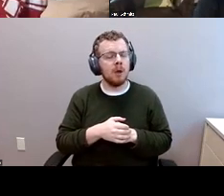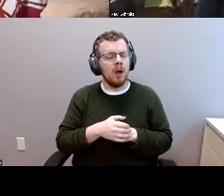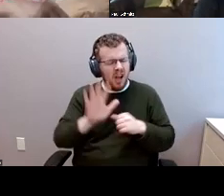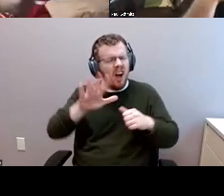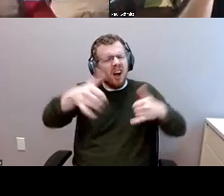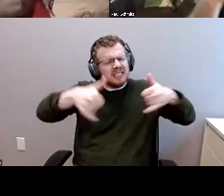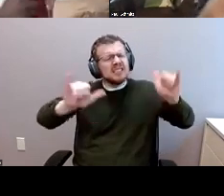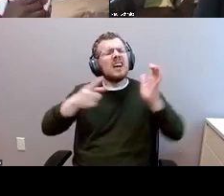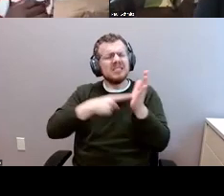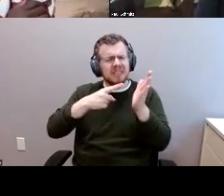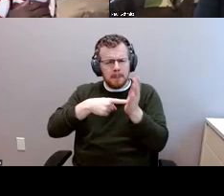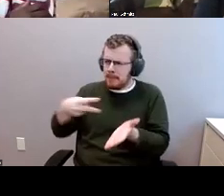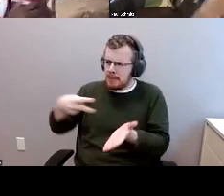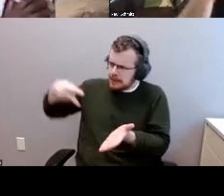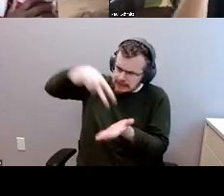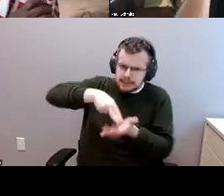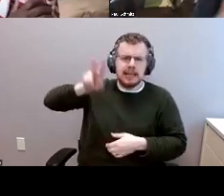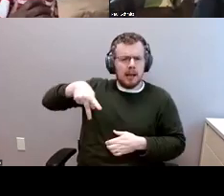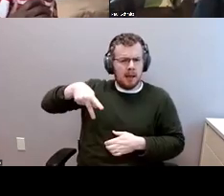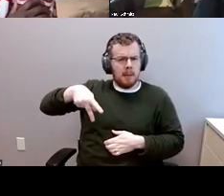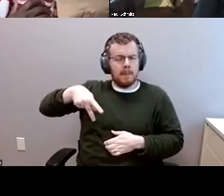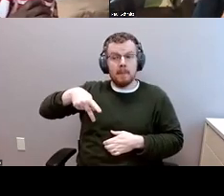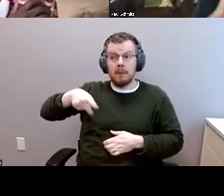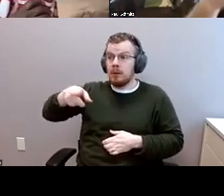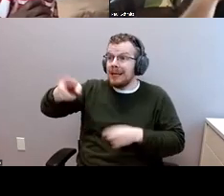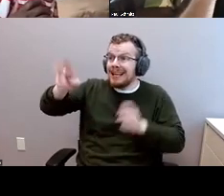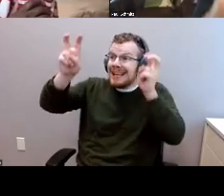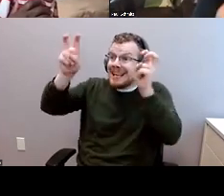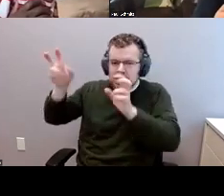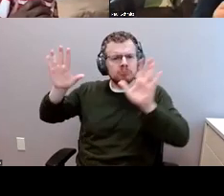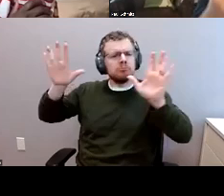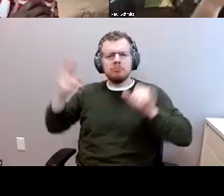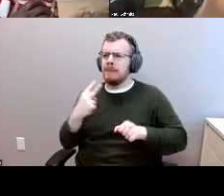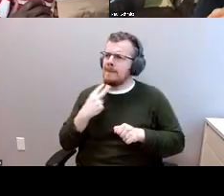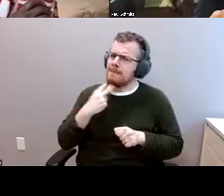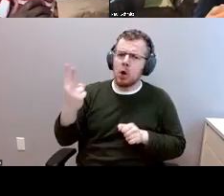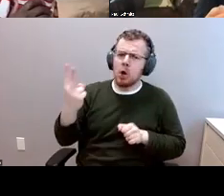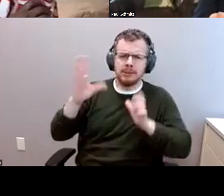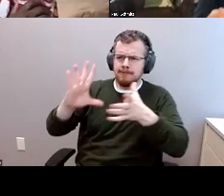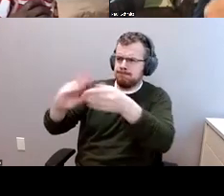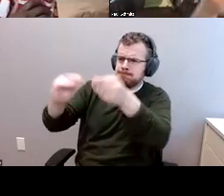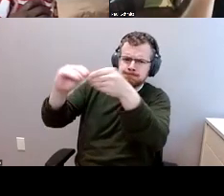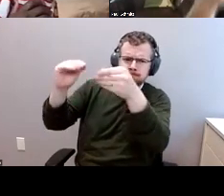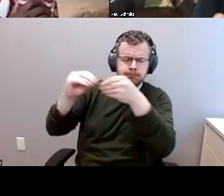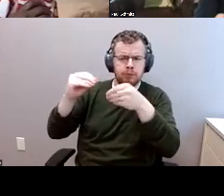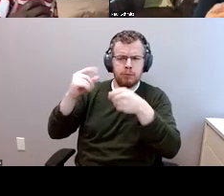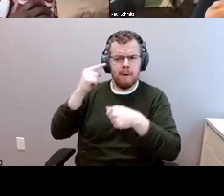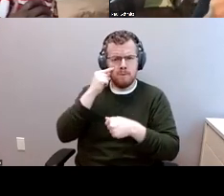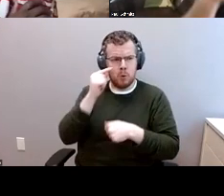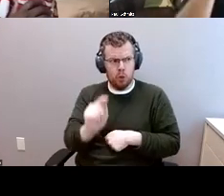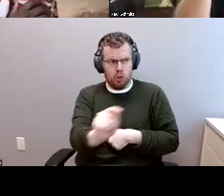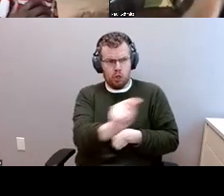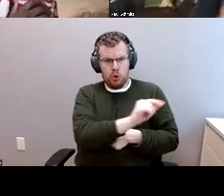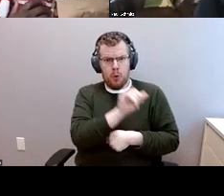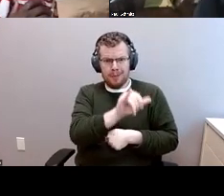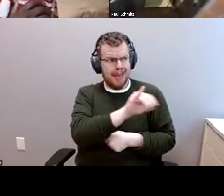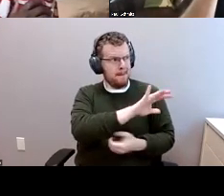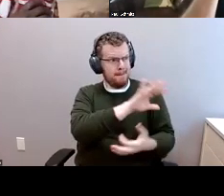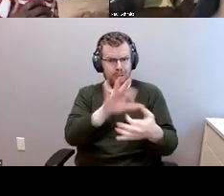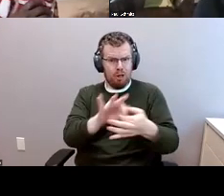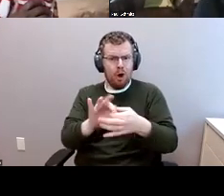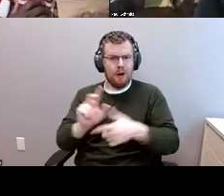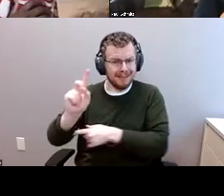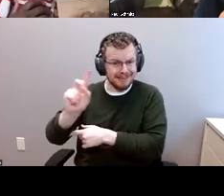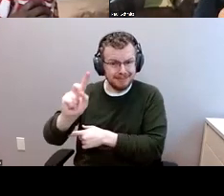it's important to stand up and when there's issues in the community, being a voice for everyone belonging in the democracy, for everyone